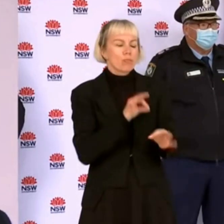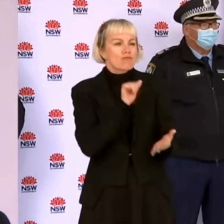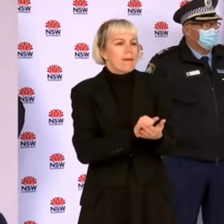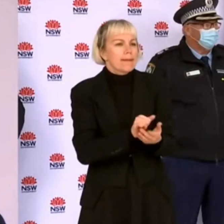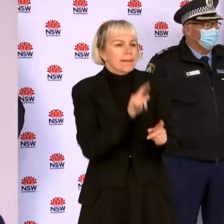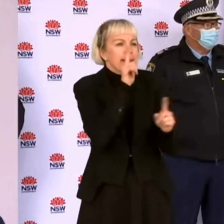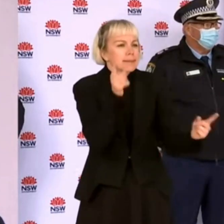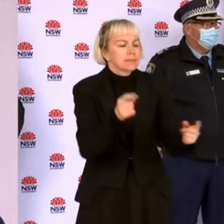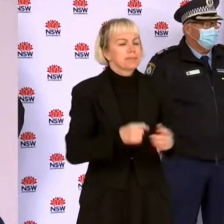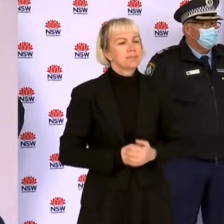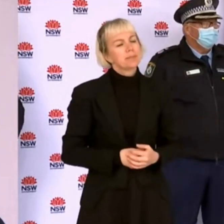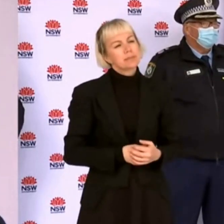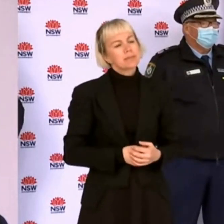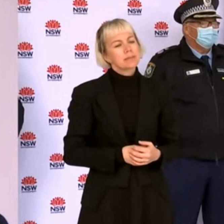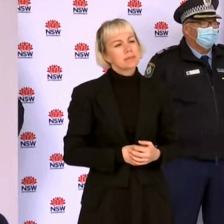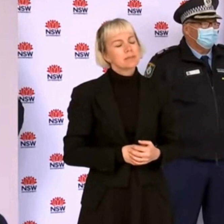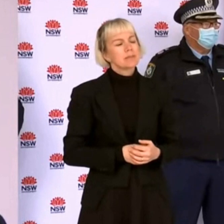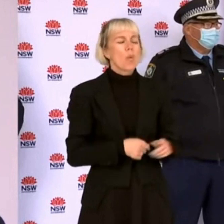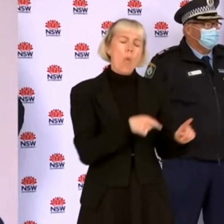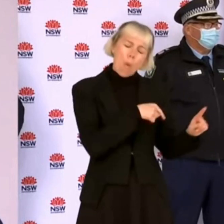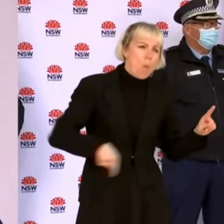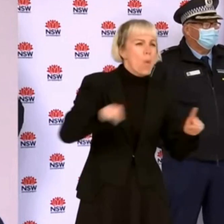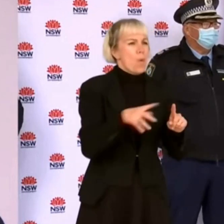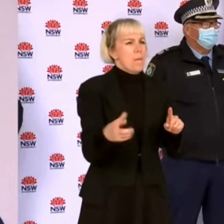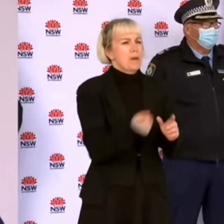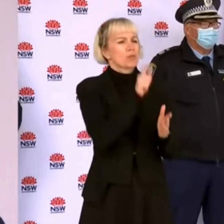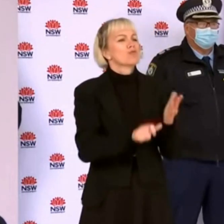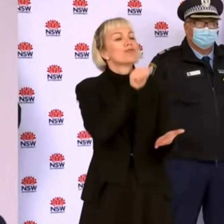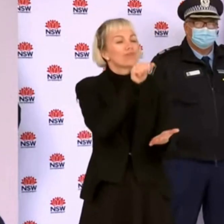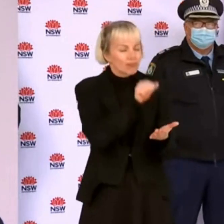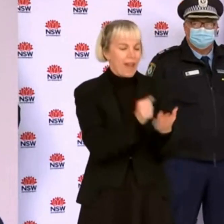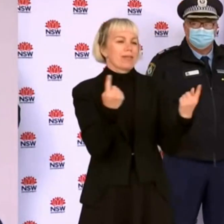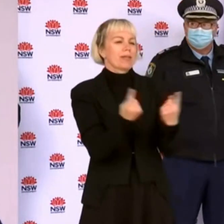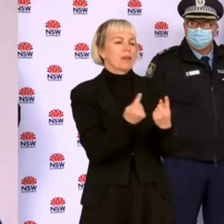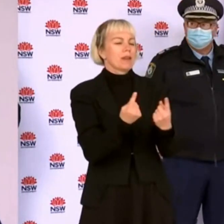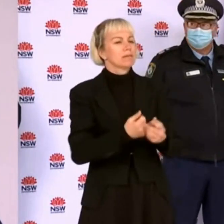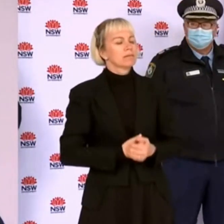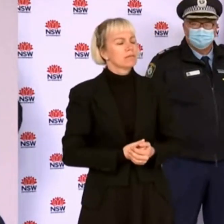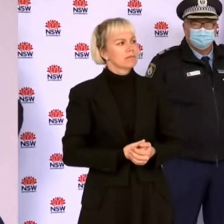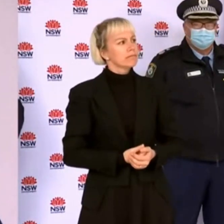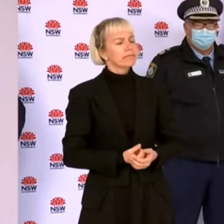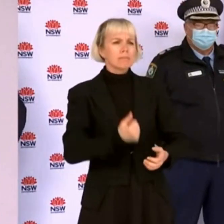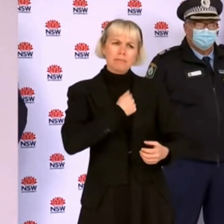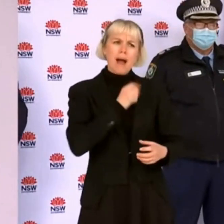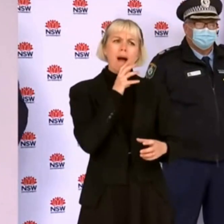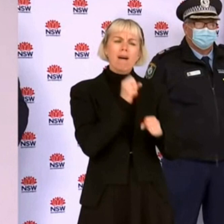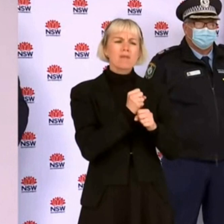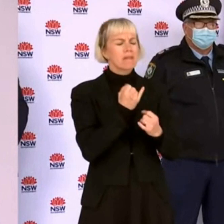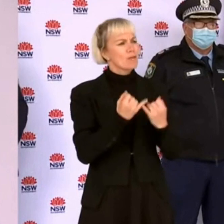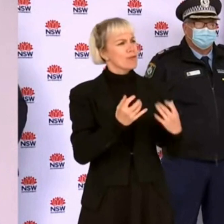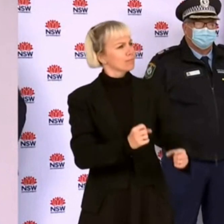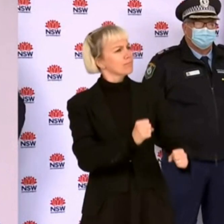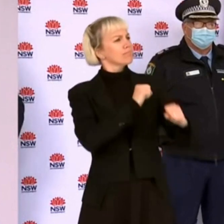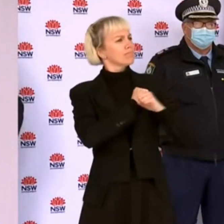assumption. And that is why it's really important for all of us to do the right thing. New South Wales has always been bold and courageous in terms of our